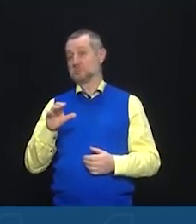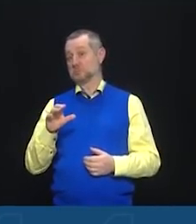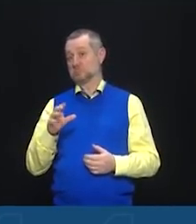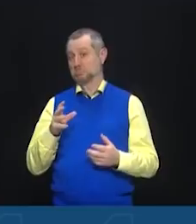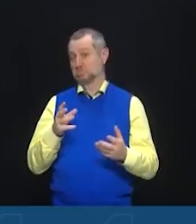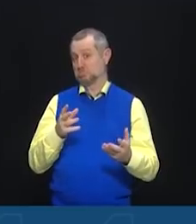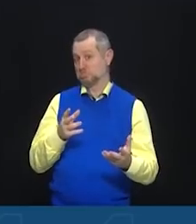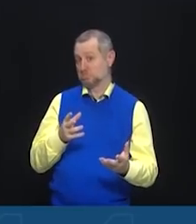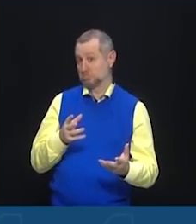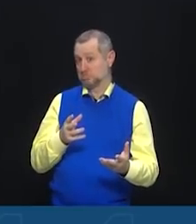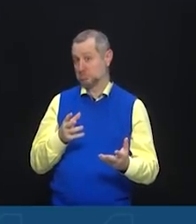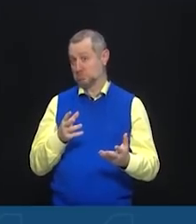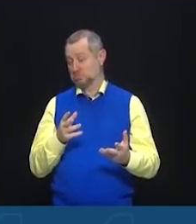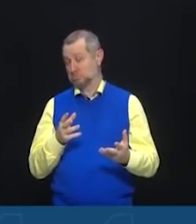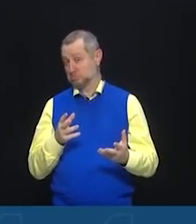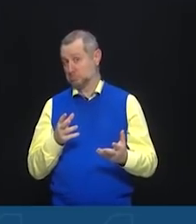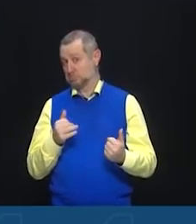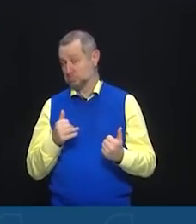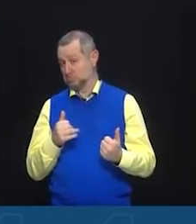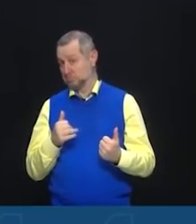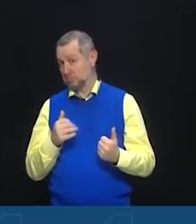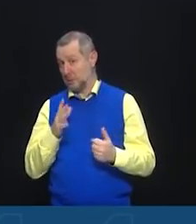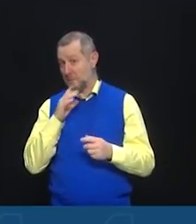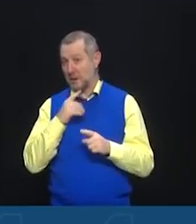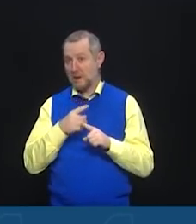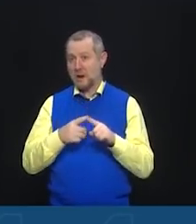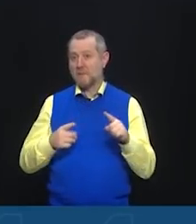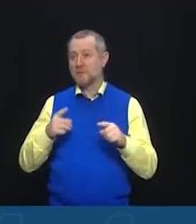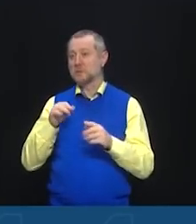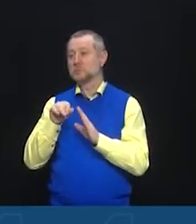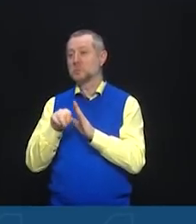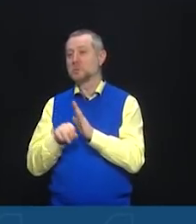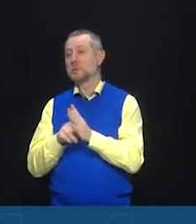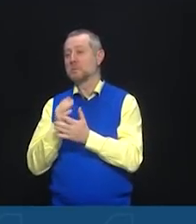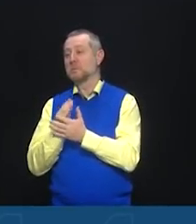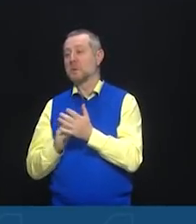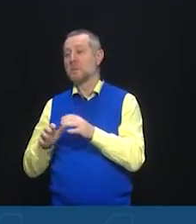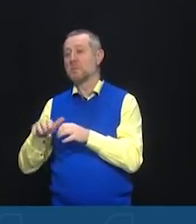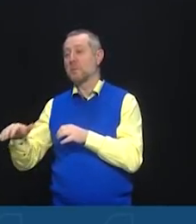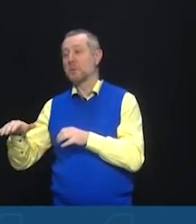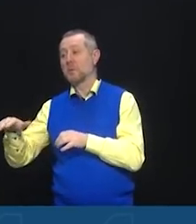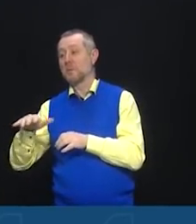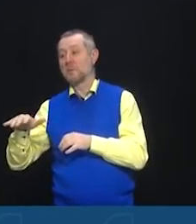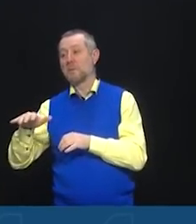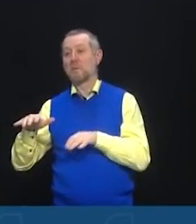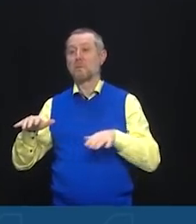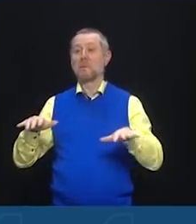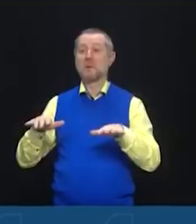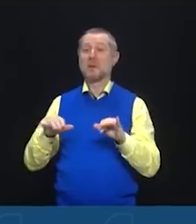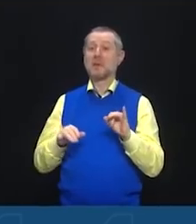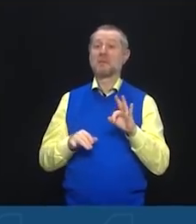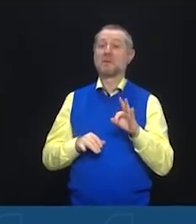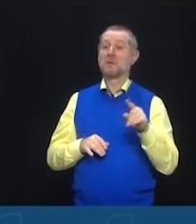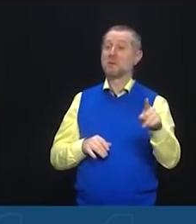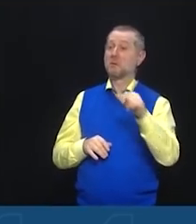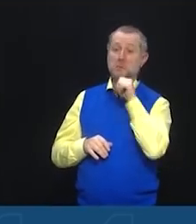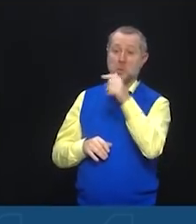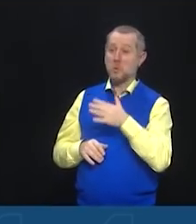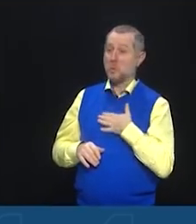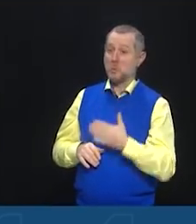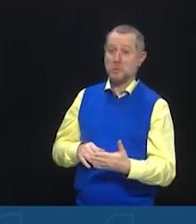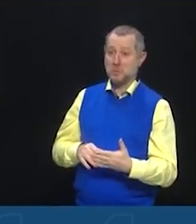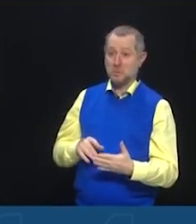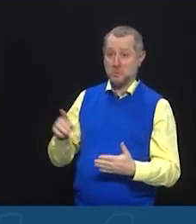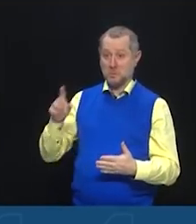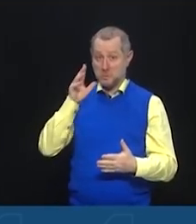nearly half of the state's school population. Would you have done it if he had not be willing to do it yet? Oh,